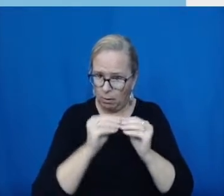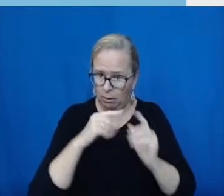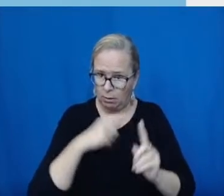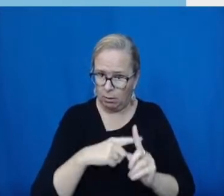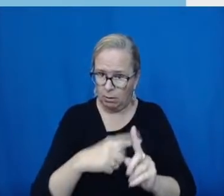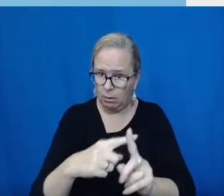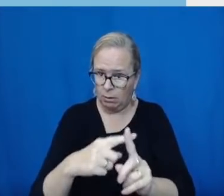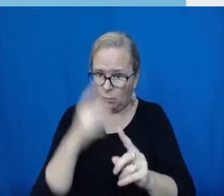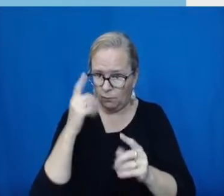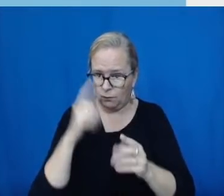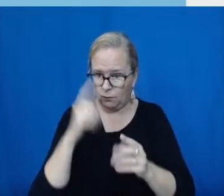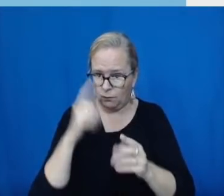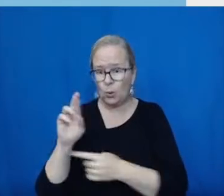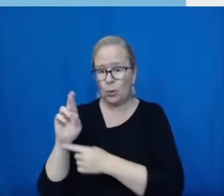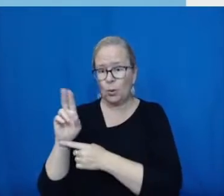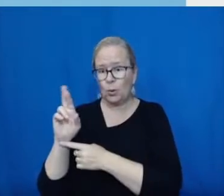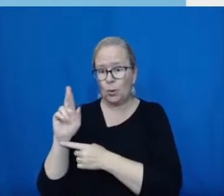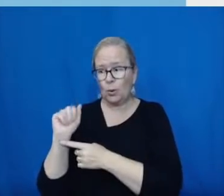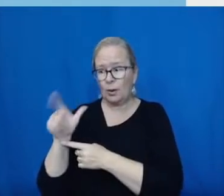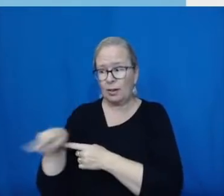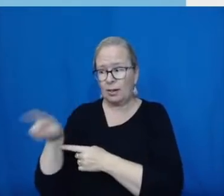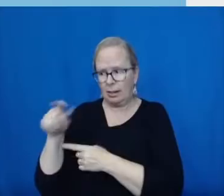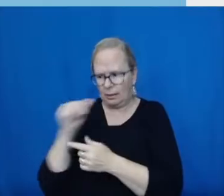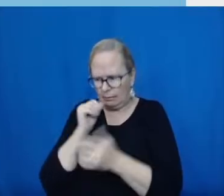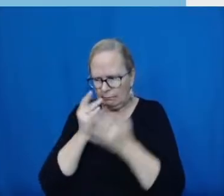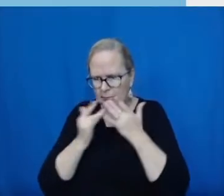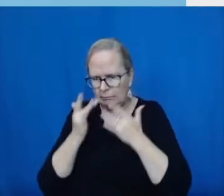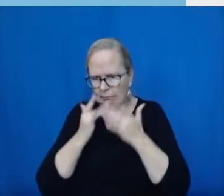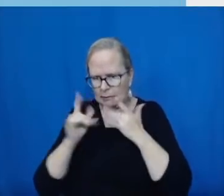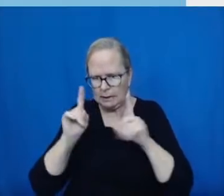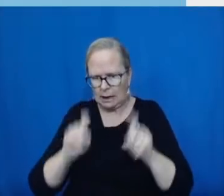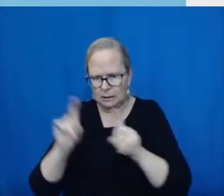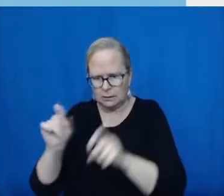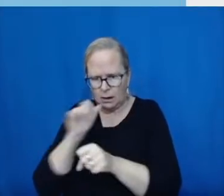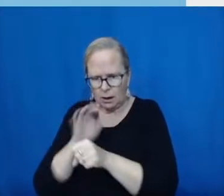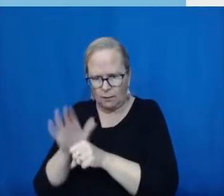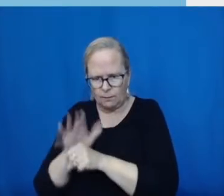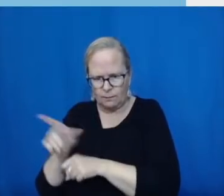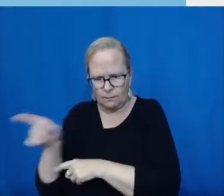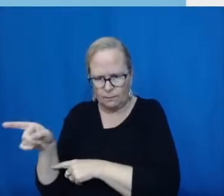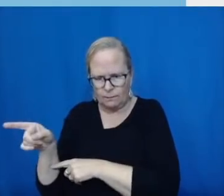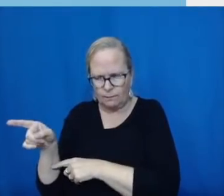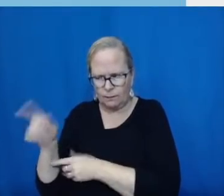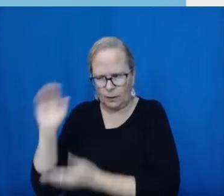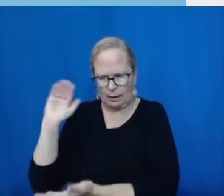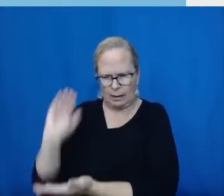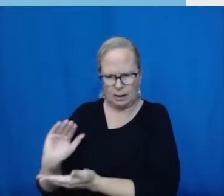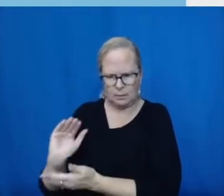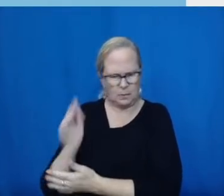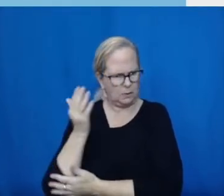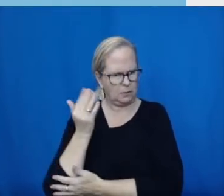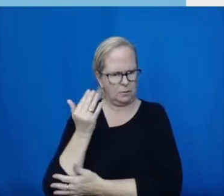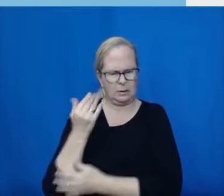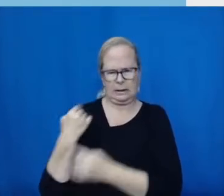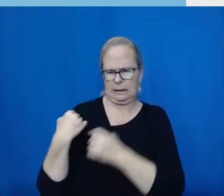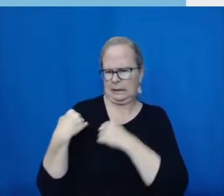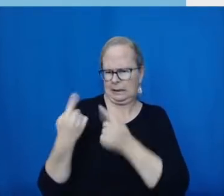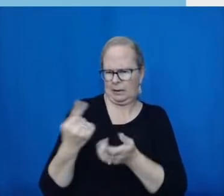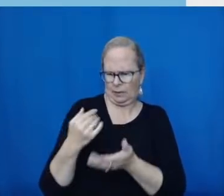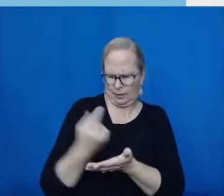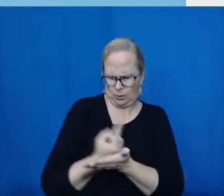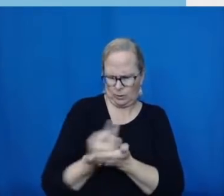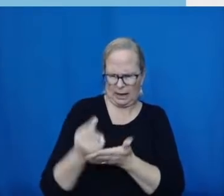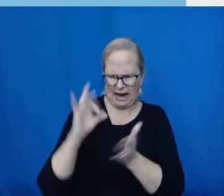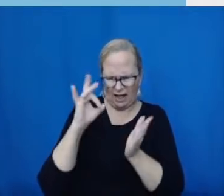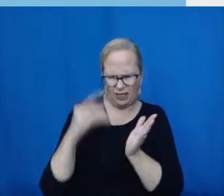we were down to 8,000 tests run earlier this week, and then and had 800 cases, and then